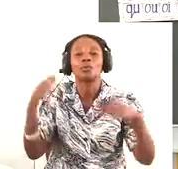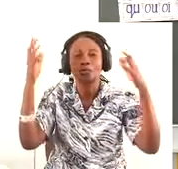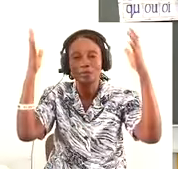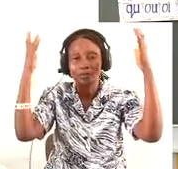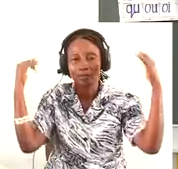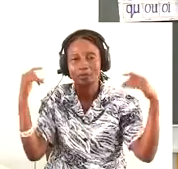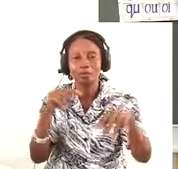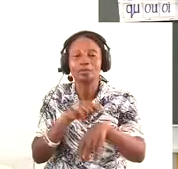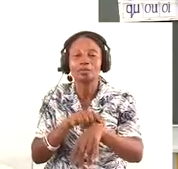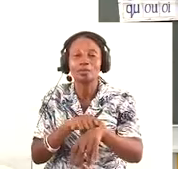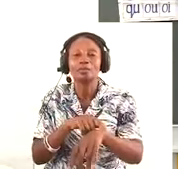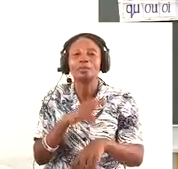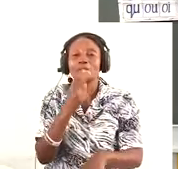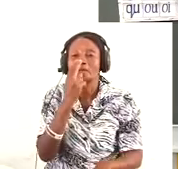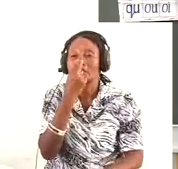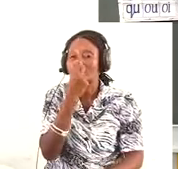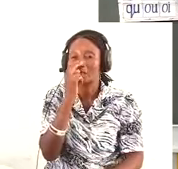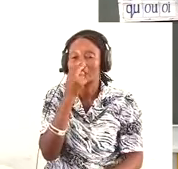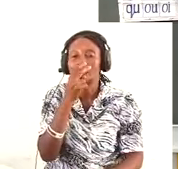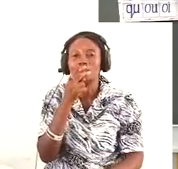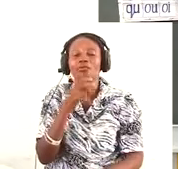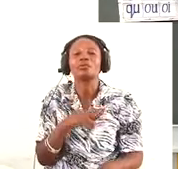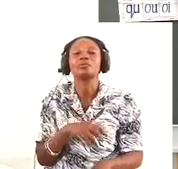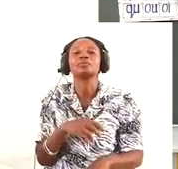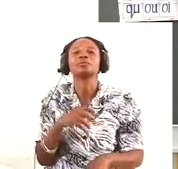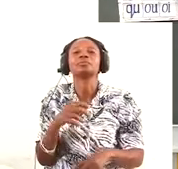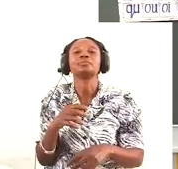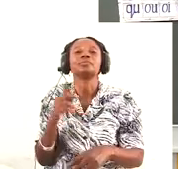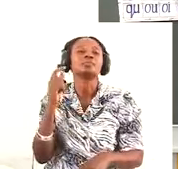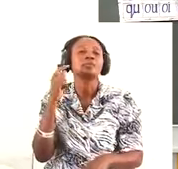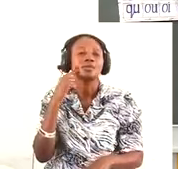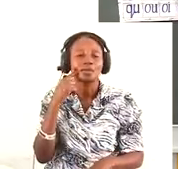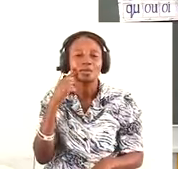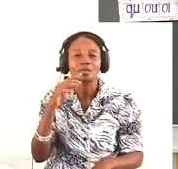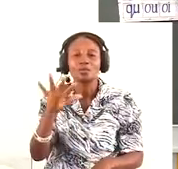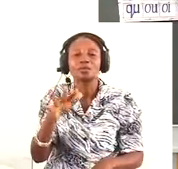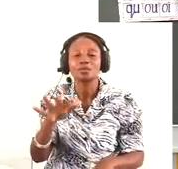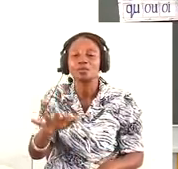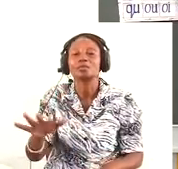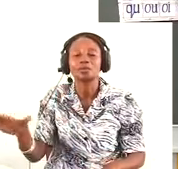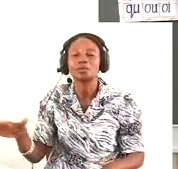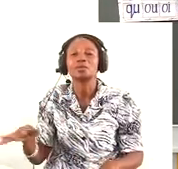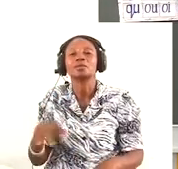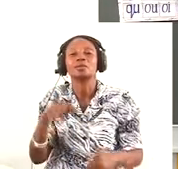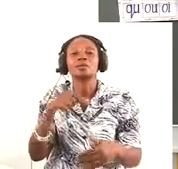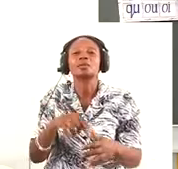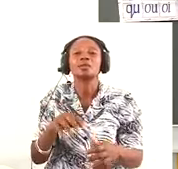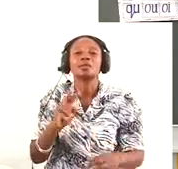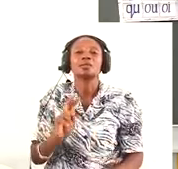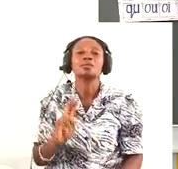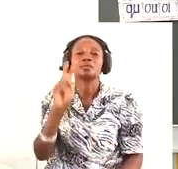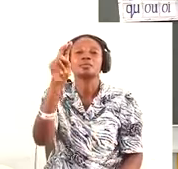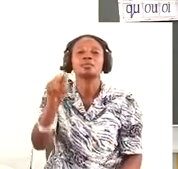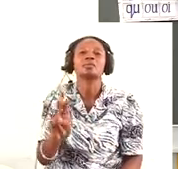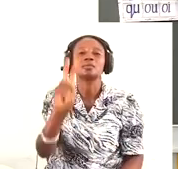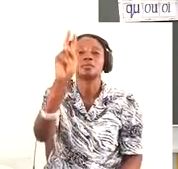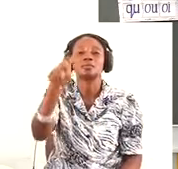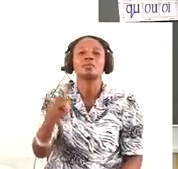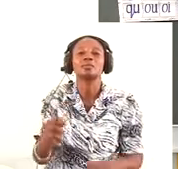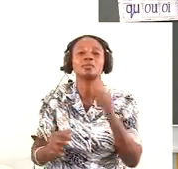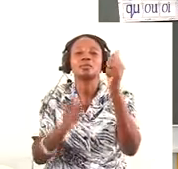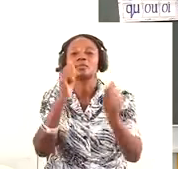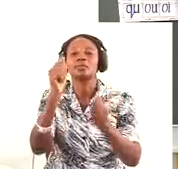are in the hopping race. It is a hot day.